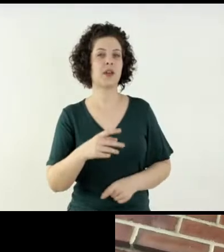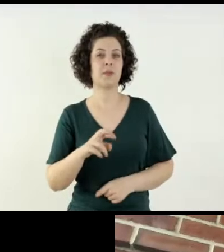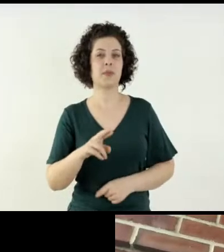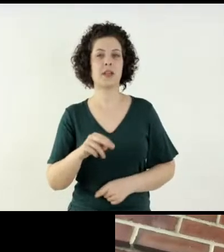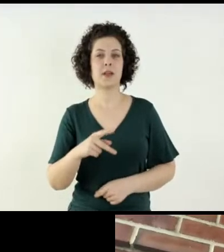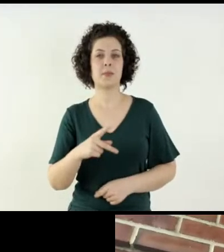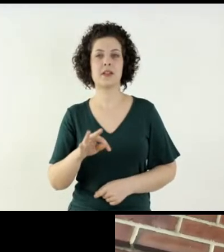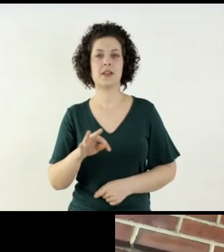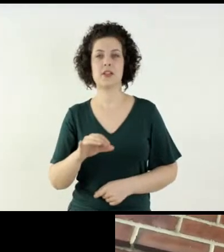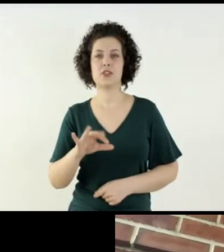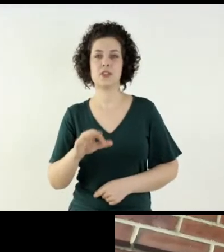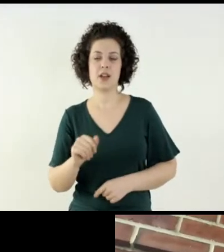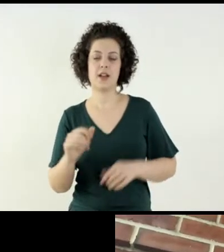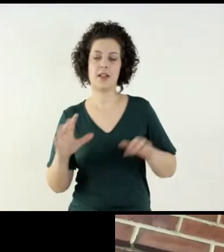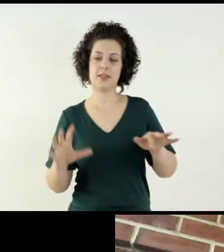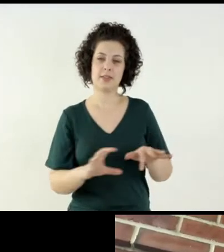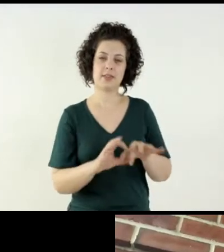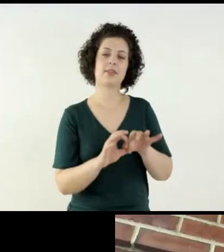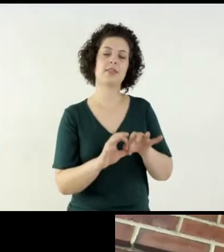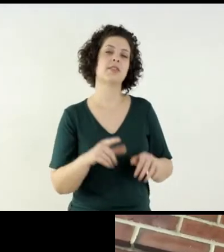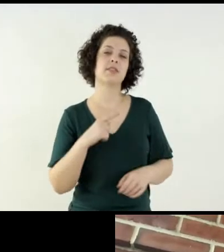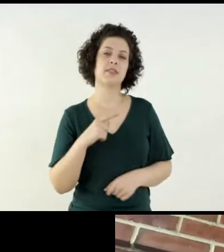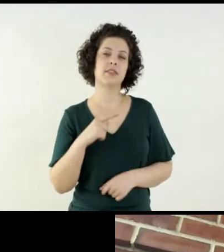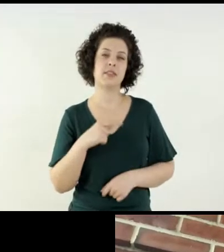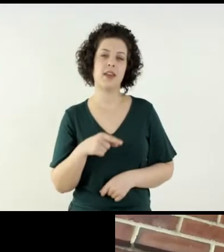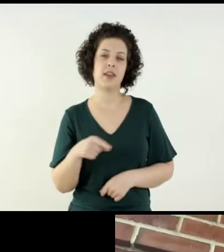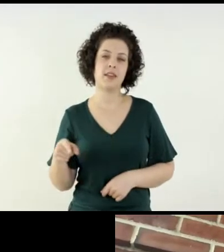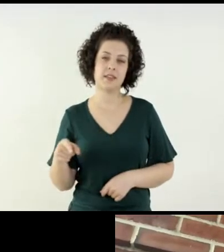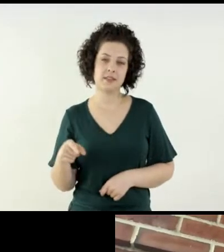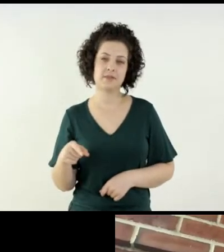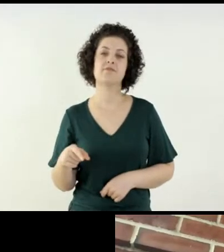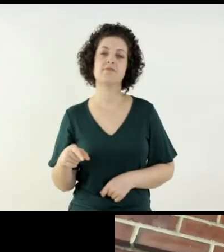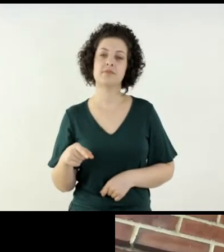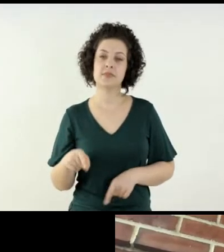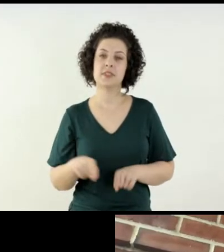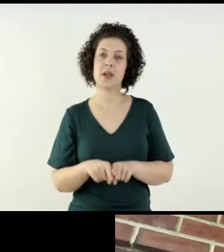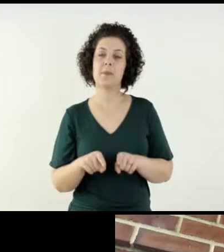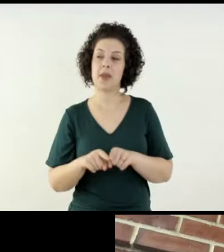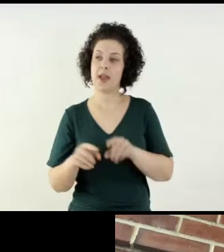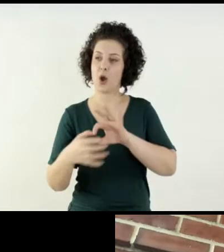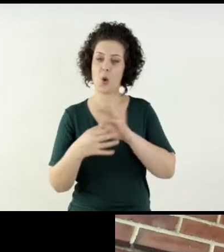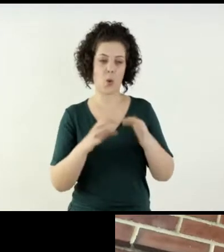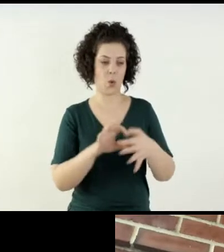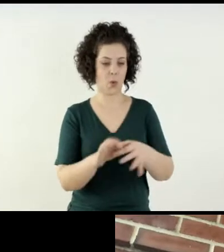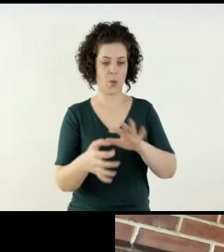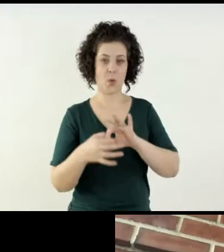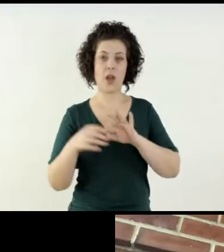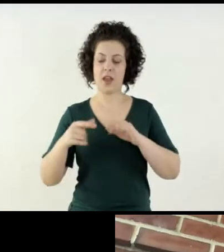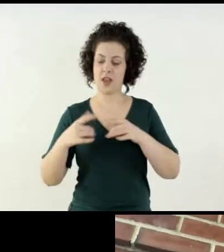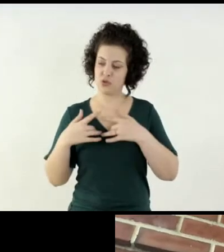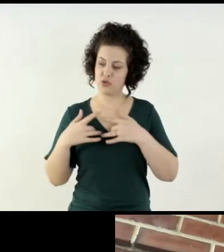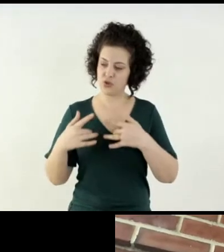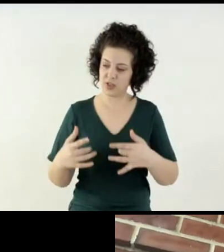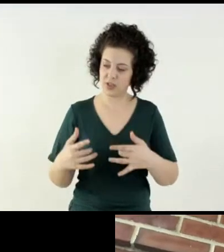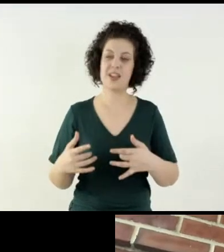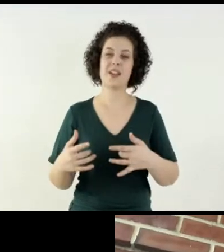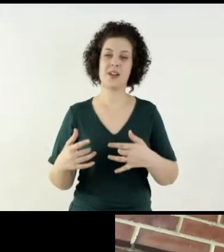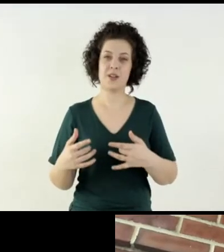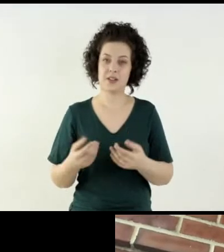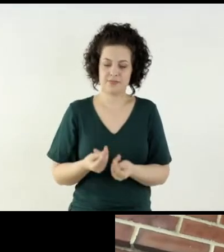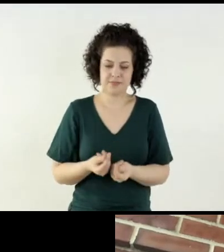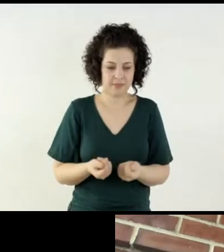and intersectional, that it is in fact generous and porous. But also that it